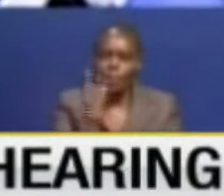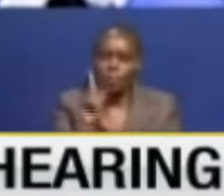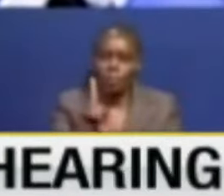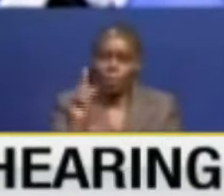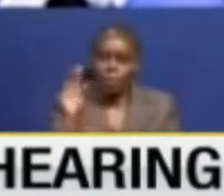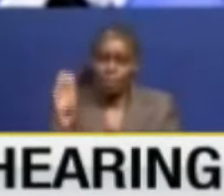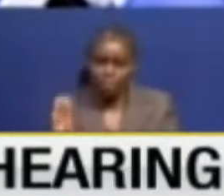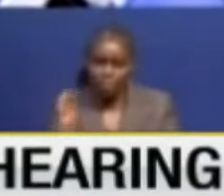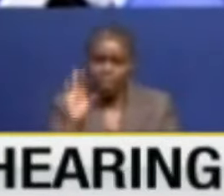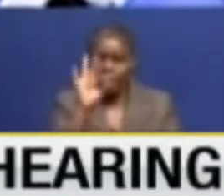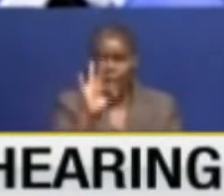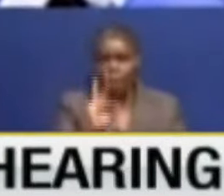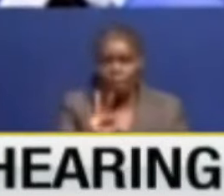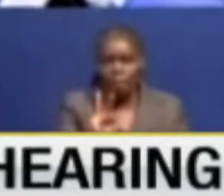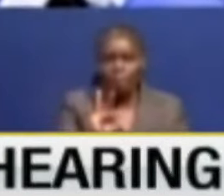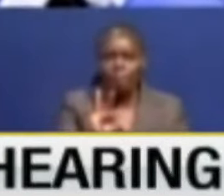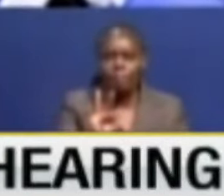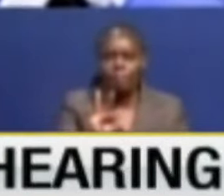1B, F,